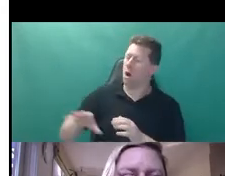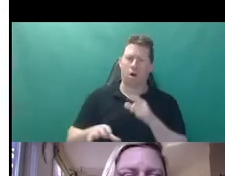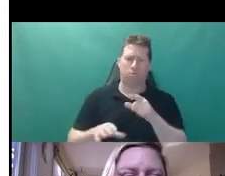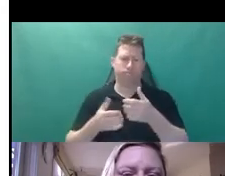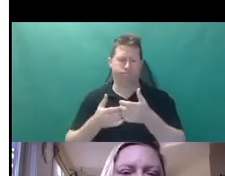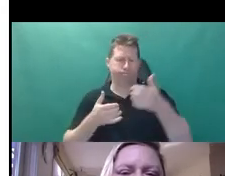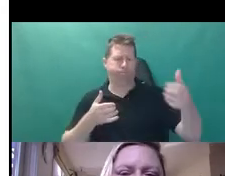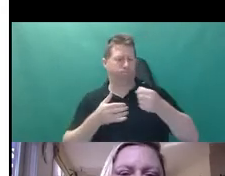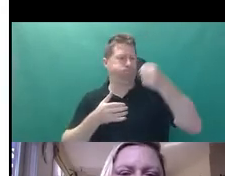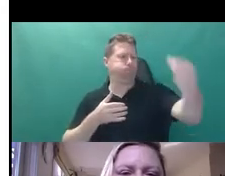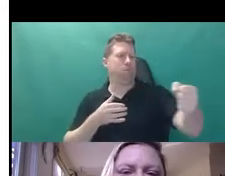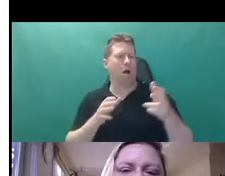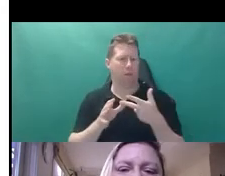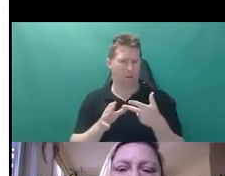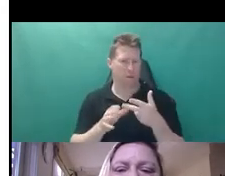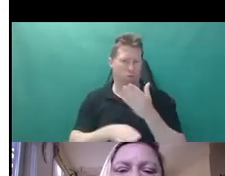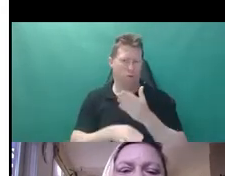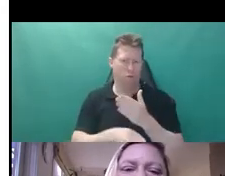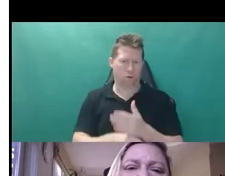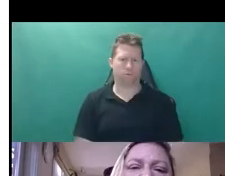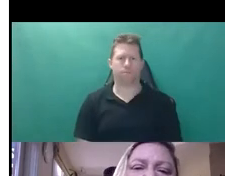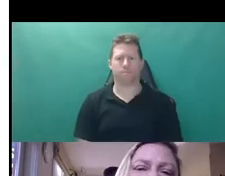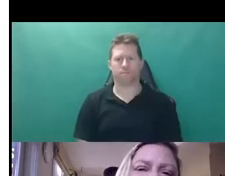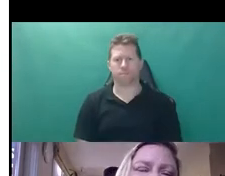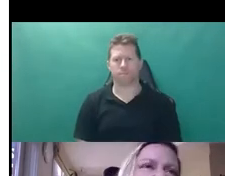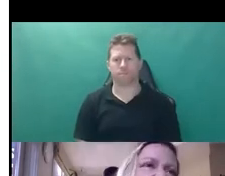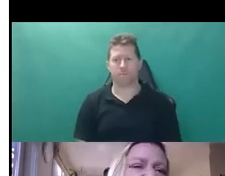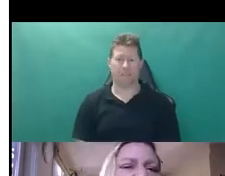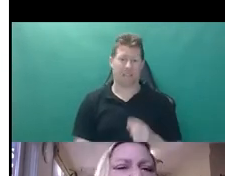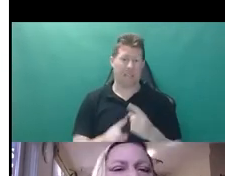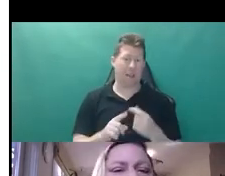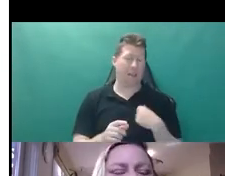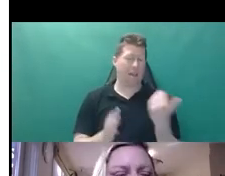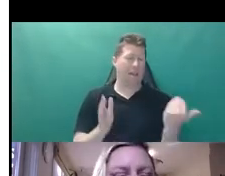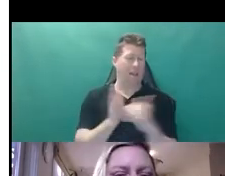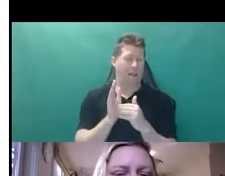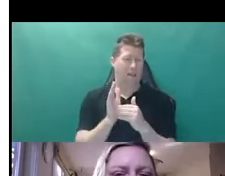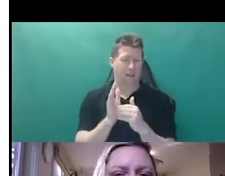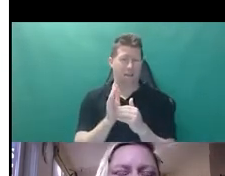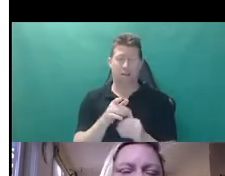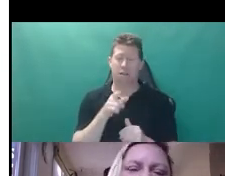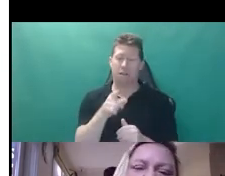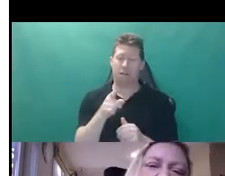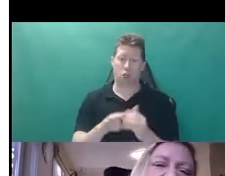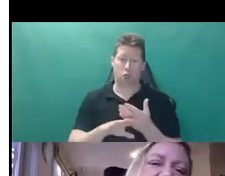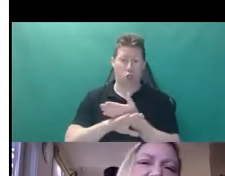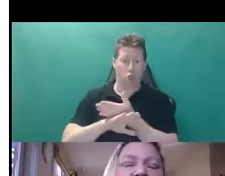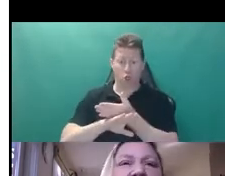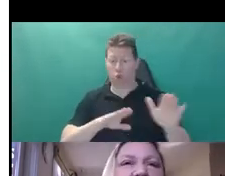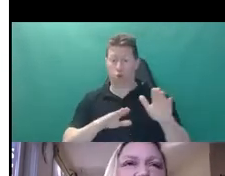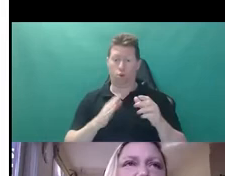I'll just flip on to the next one. And I've just put this slide in. This is a bit of a some cutting edge disability